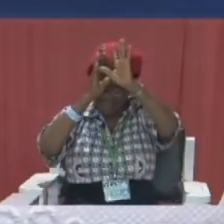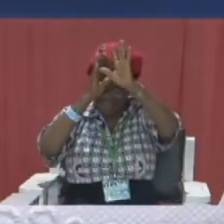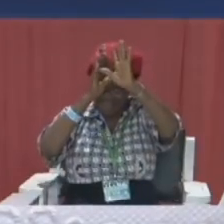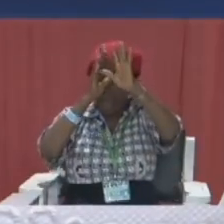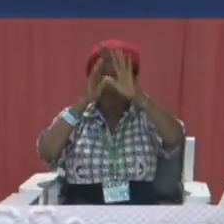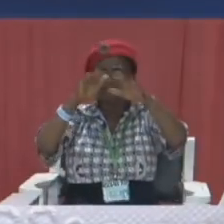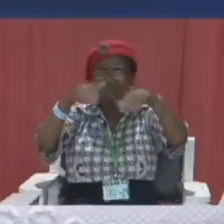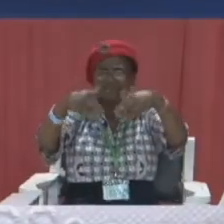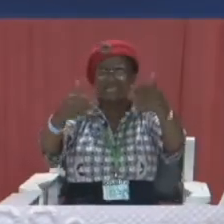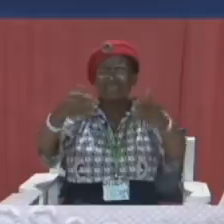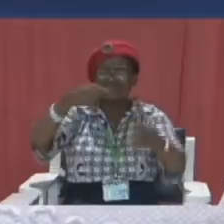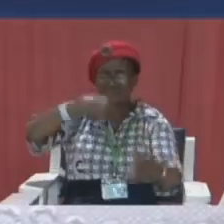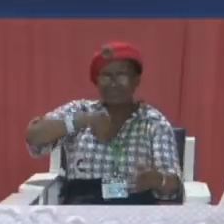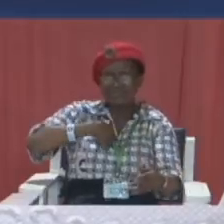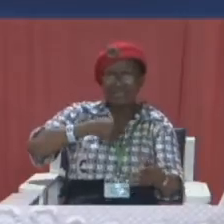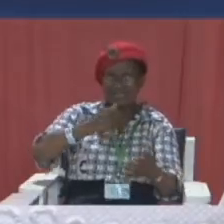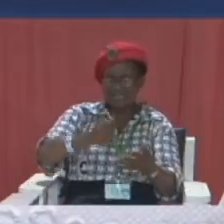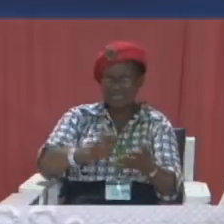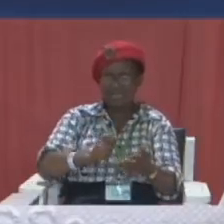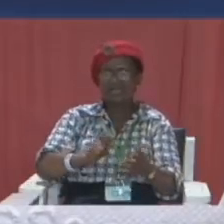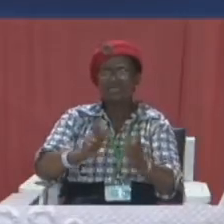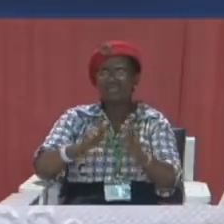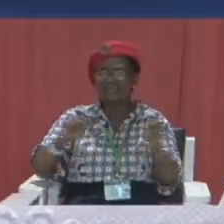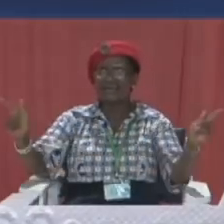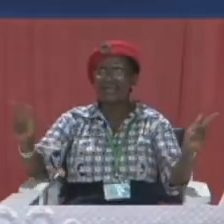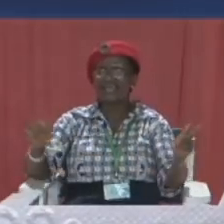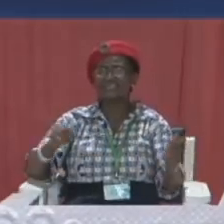give me great joy. For me near your la,